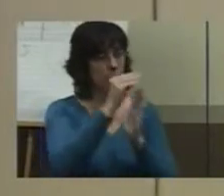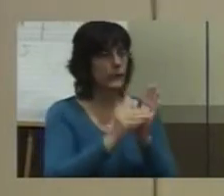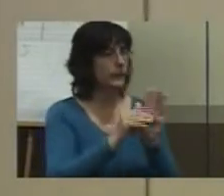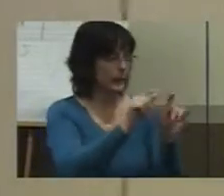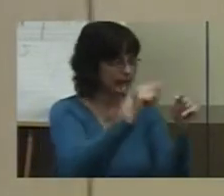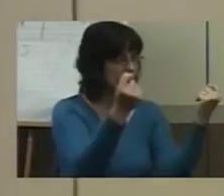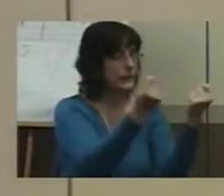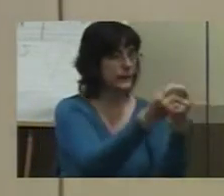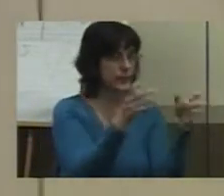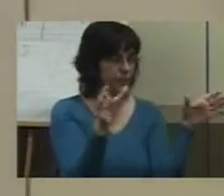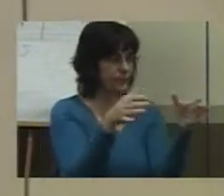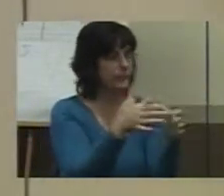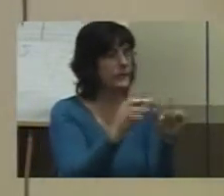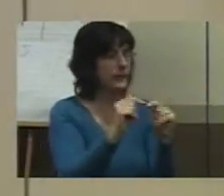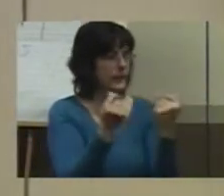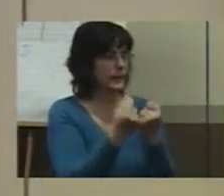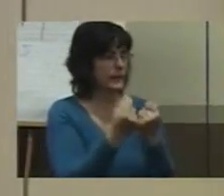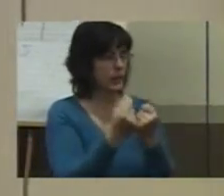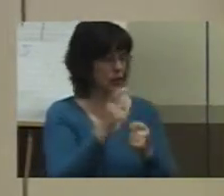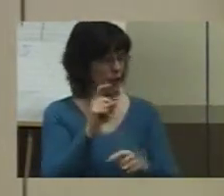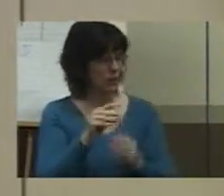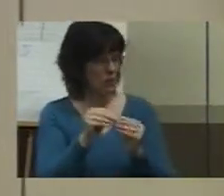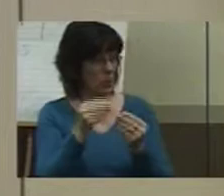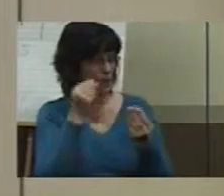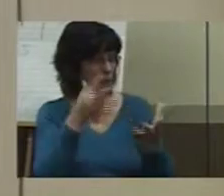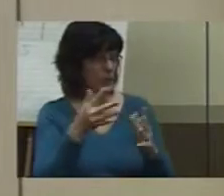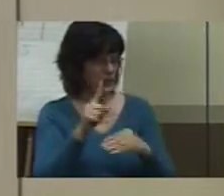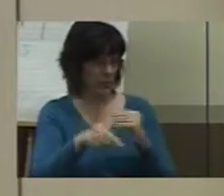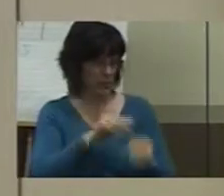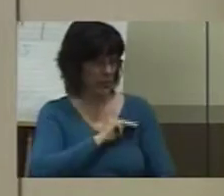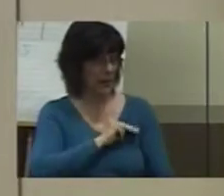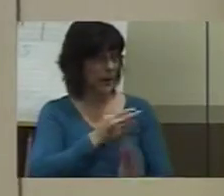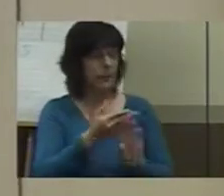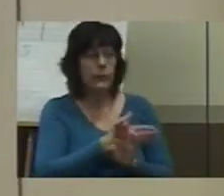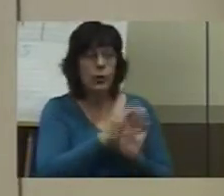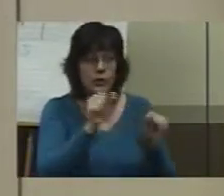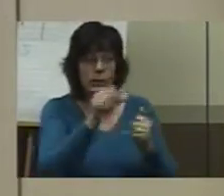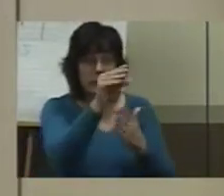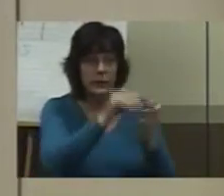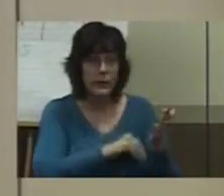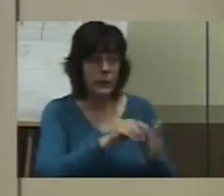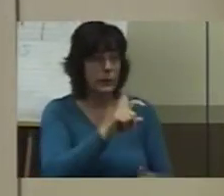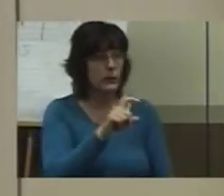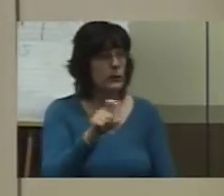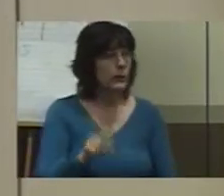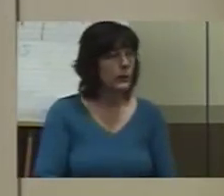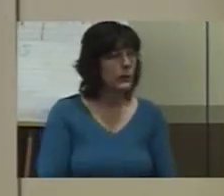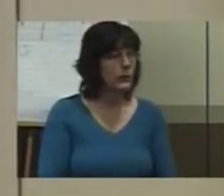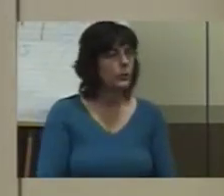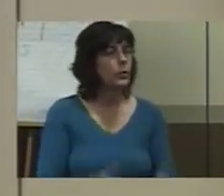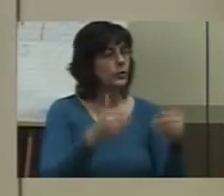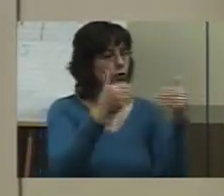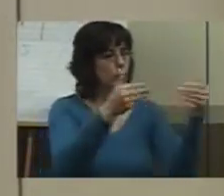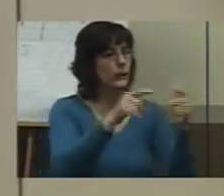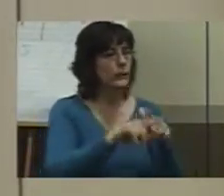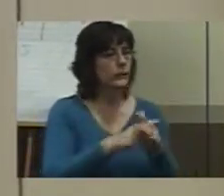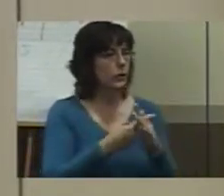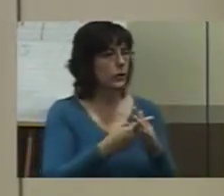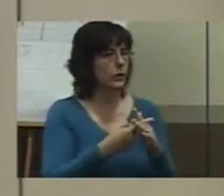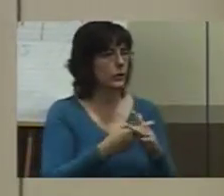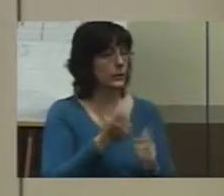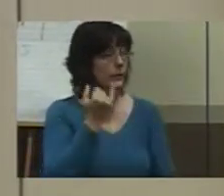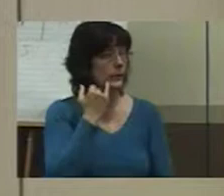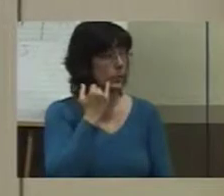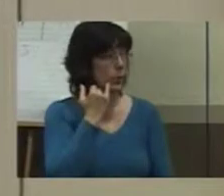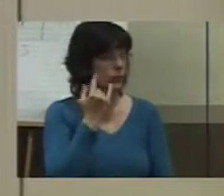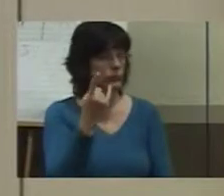as a team this functional behavioral assessment form? Okay? Why don't we get started?